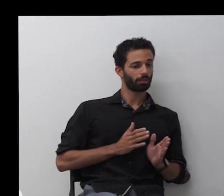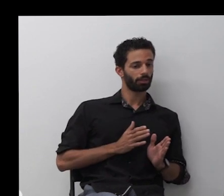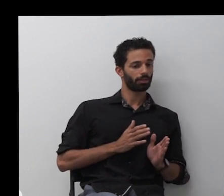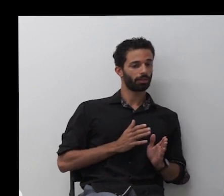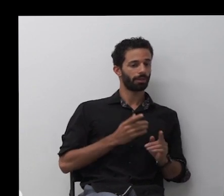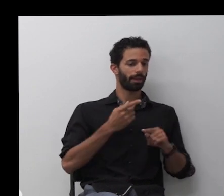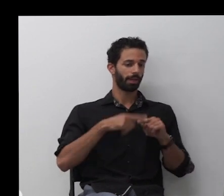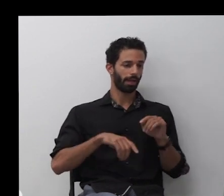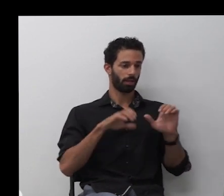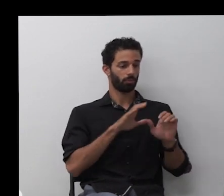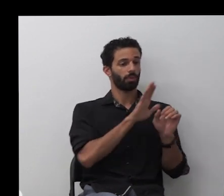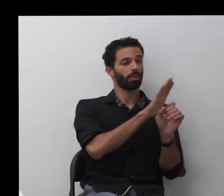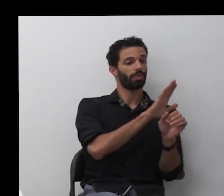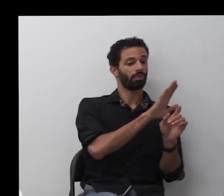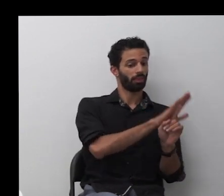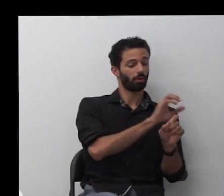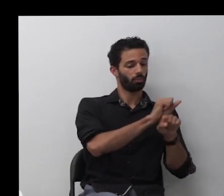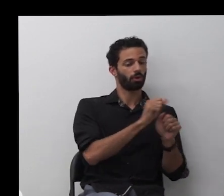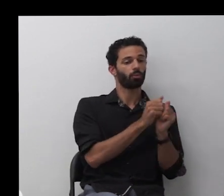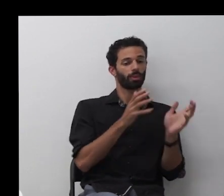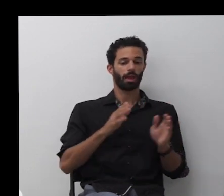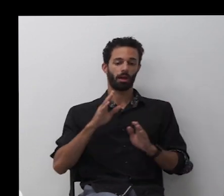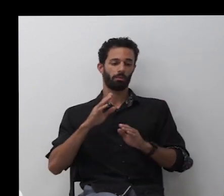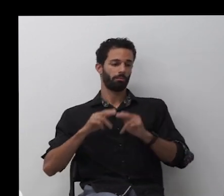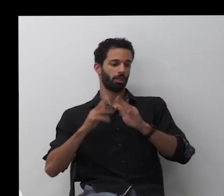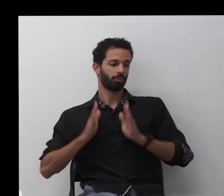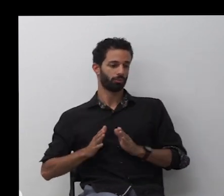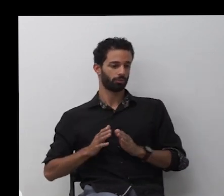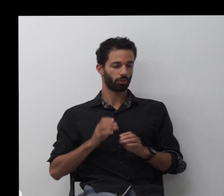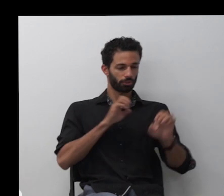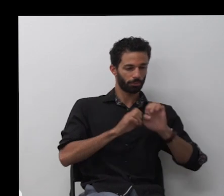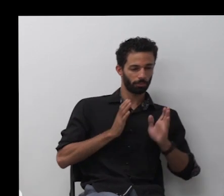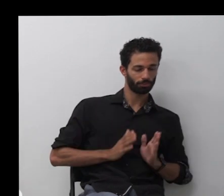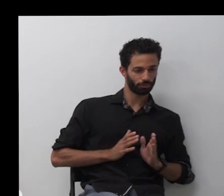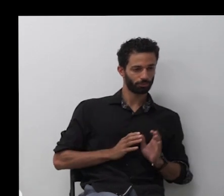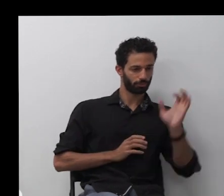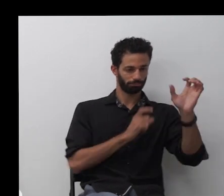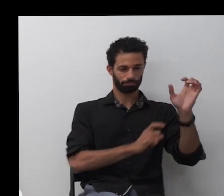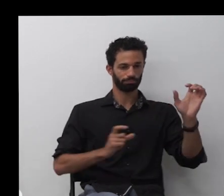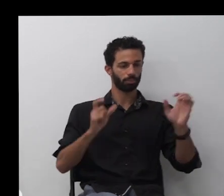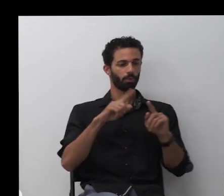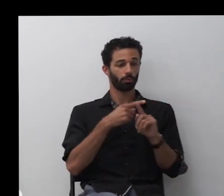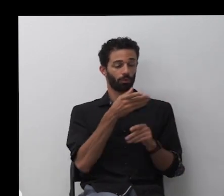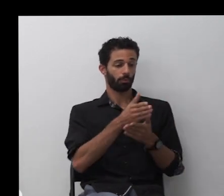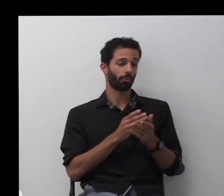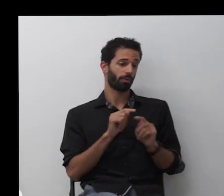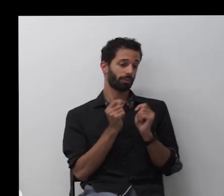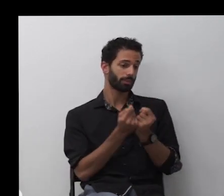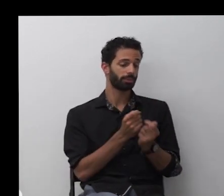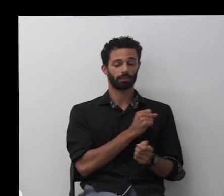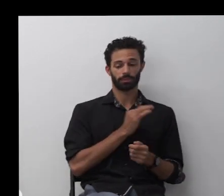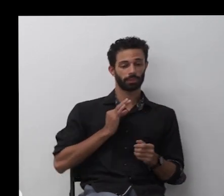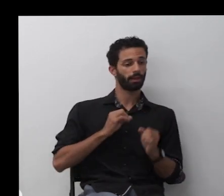really do their work without builders and experimenters. And so when you're even part of a team or a staff or a